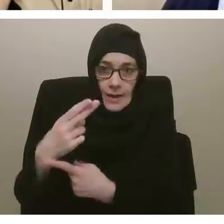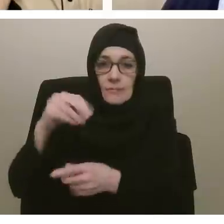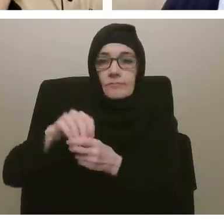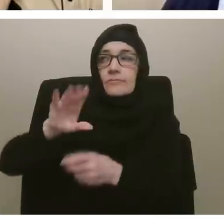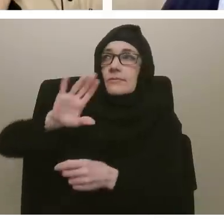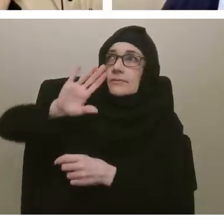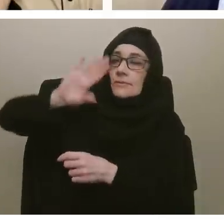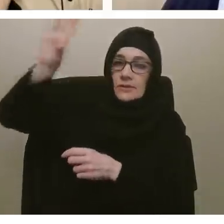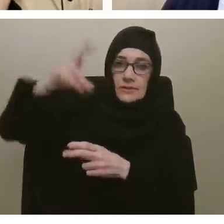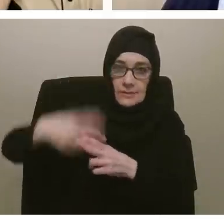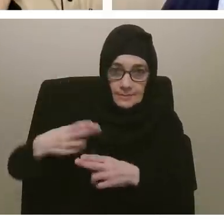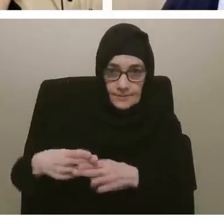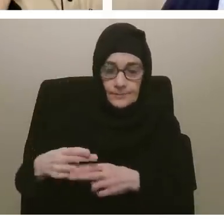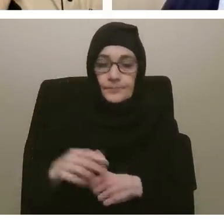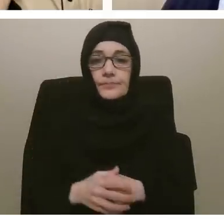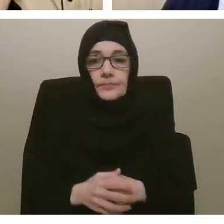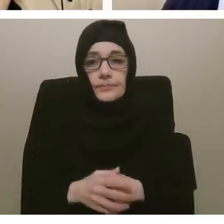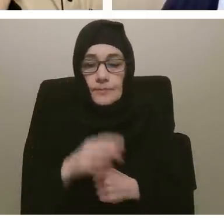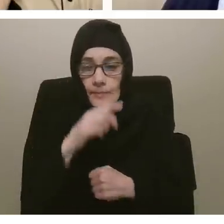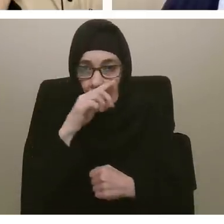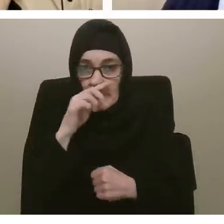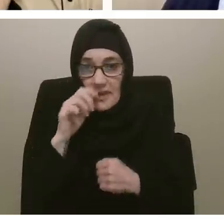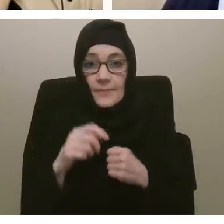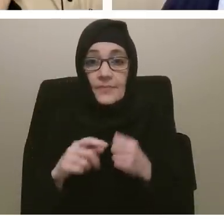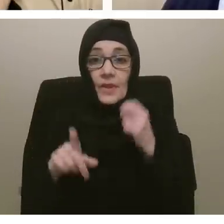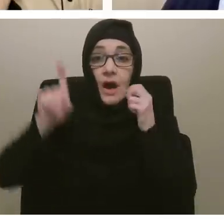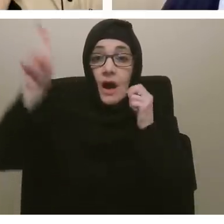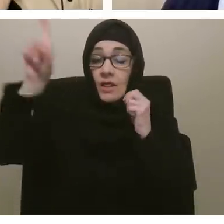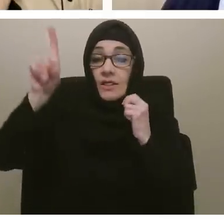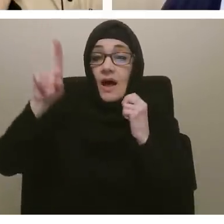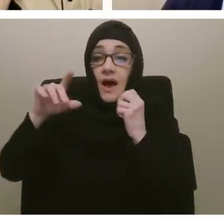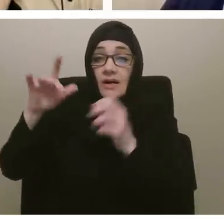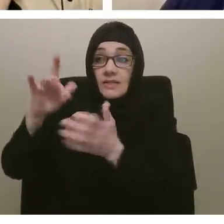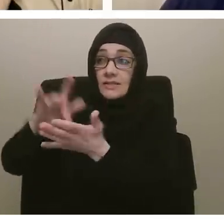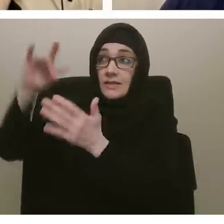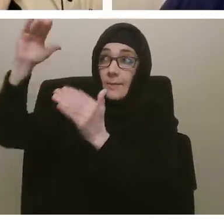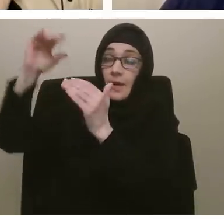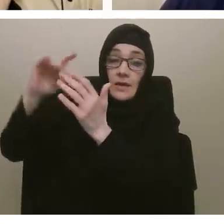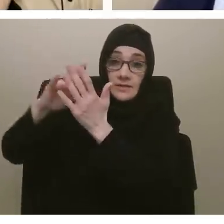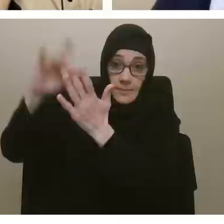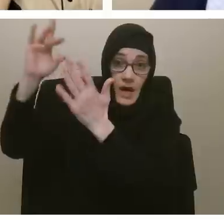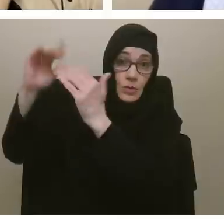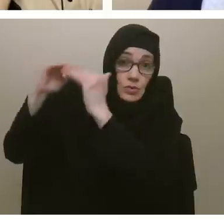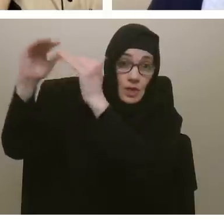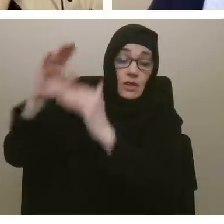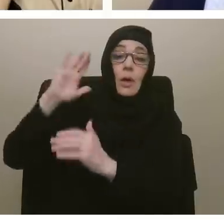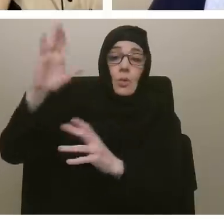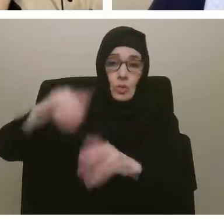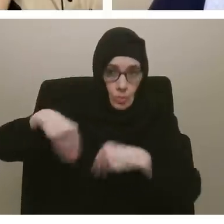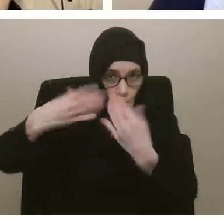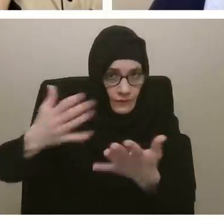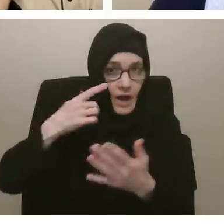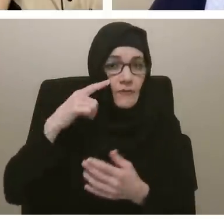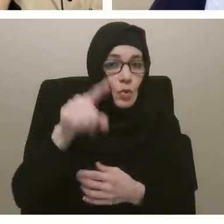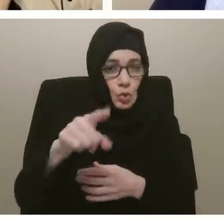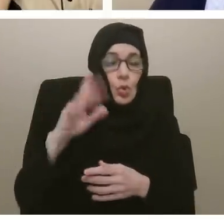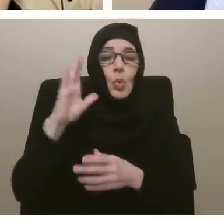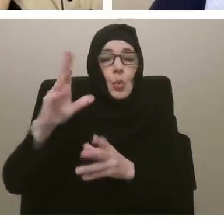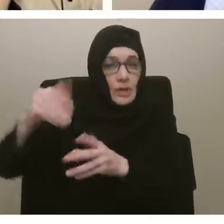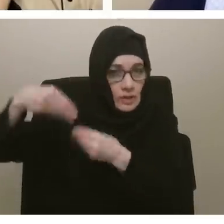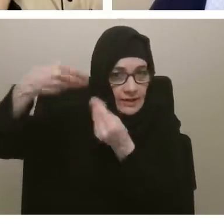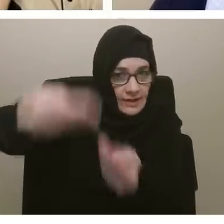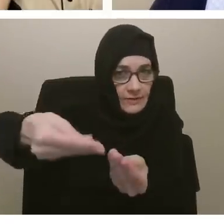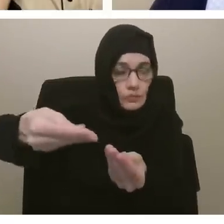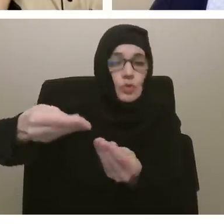lasawfa yu'tika rabbuka fatarda." Allah subhanahu wa ta'ala will give you and will provide for you to the degree that you will